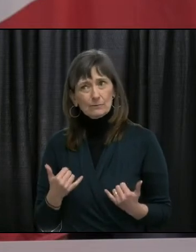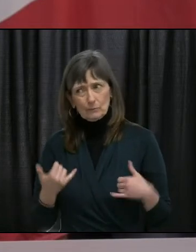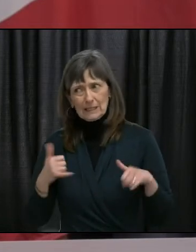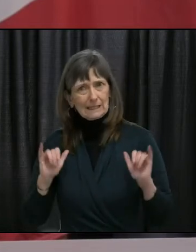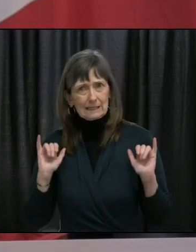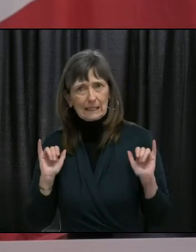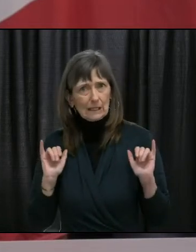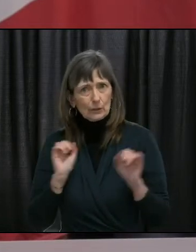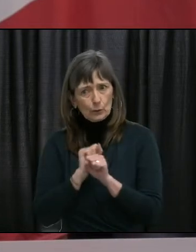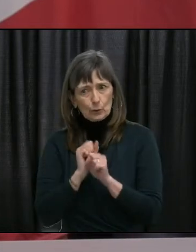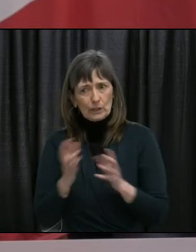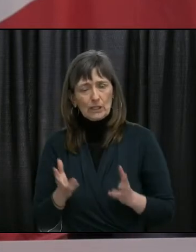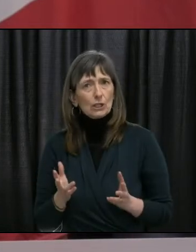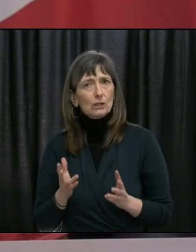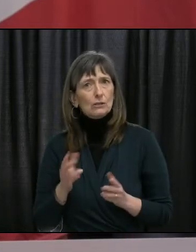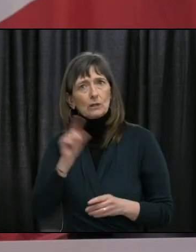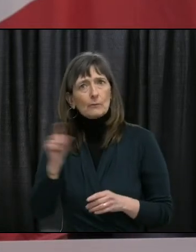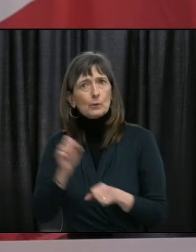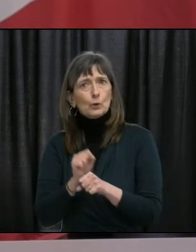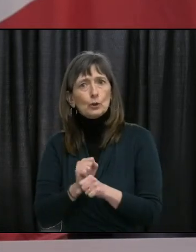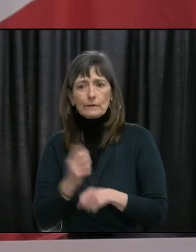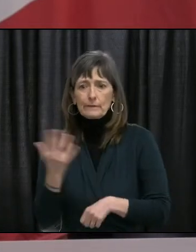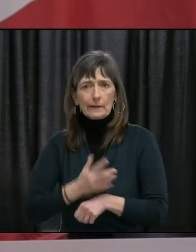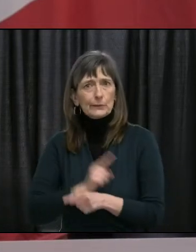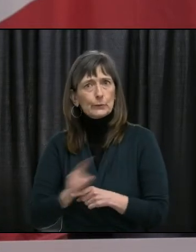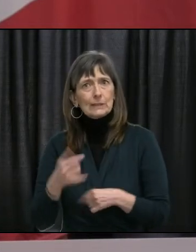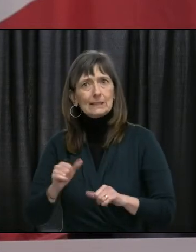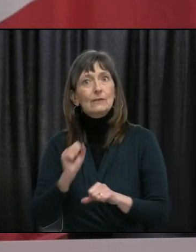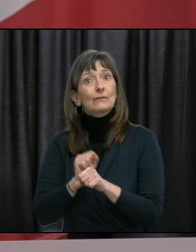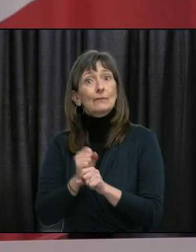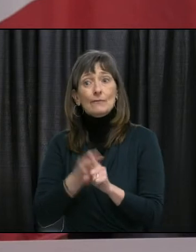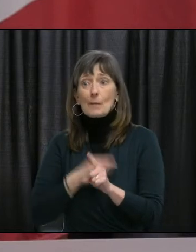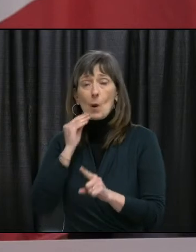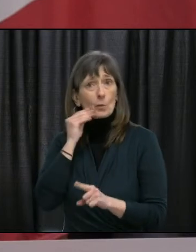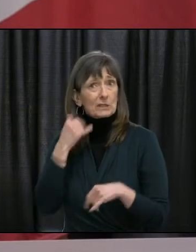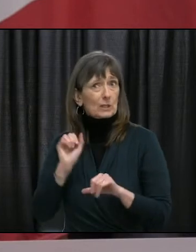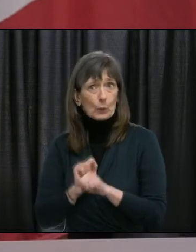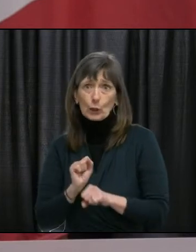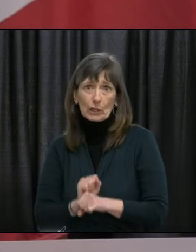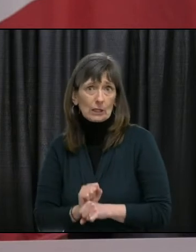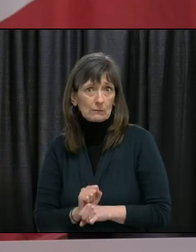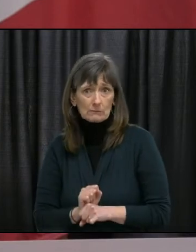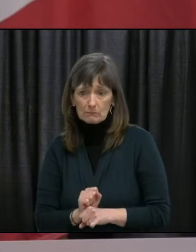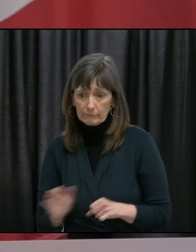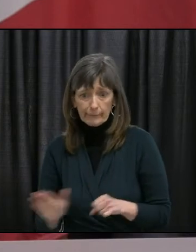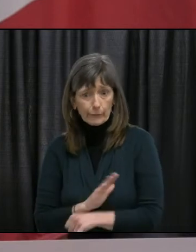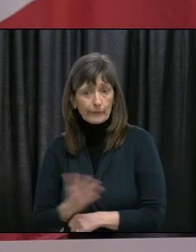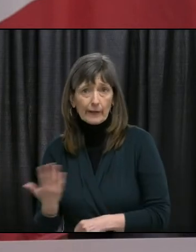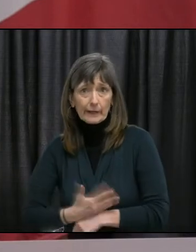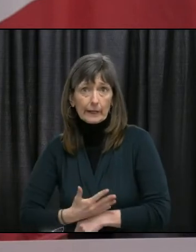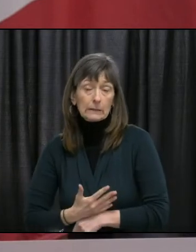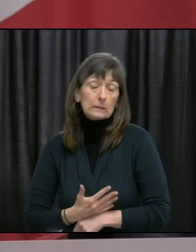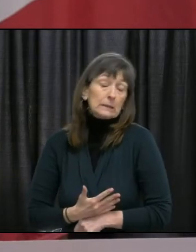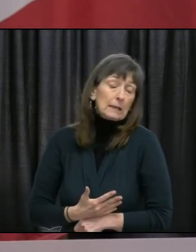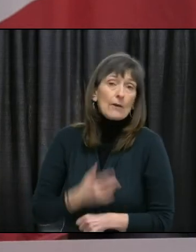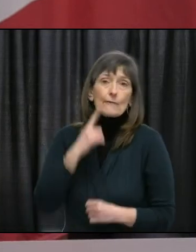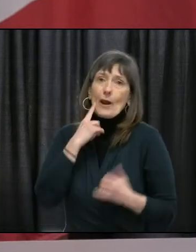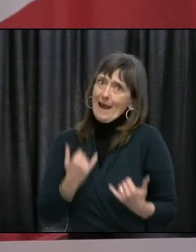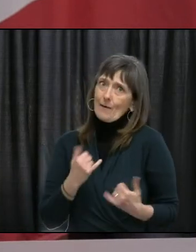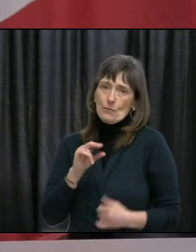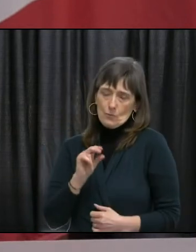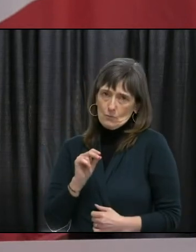still providing services to Newfoundlanders and Labradorians. So right now, that's not a program that we're thinking about. But you never know what the future will be.